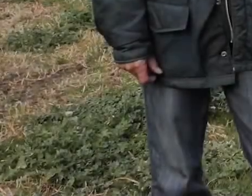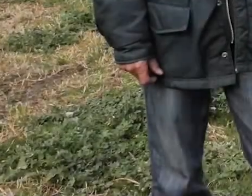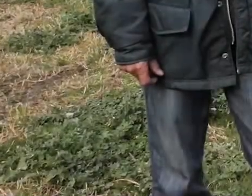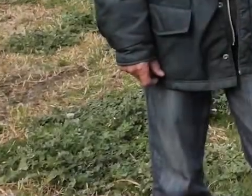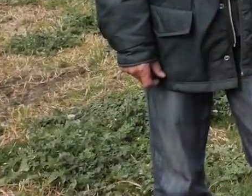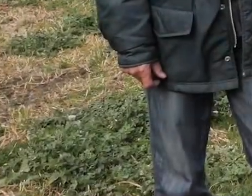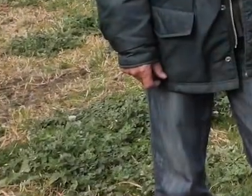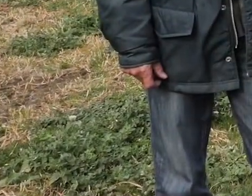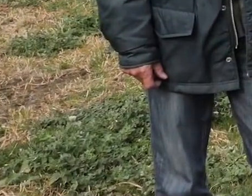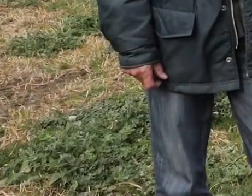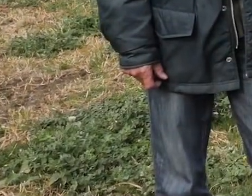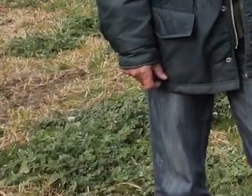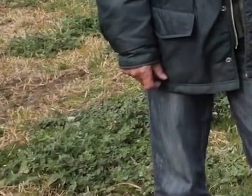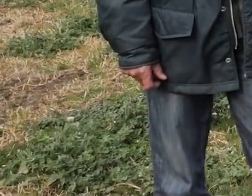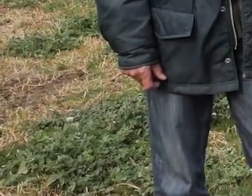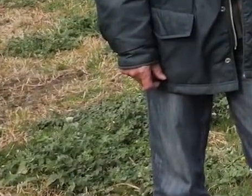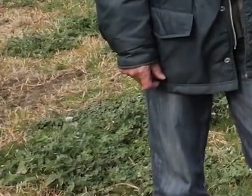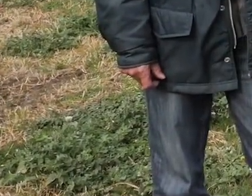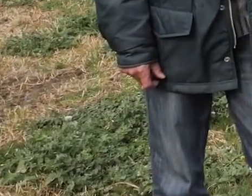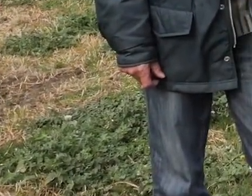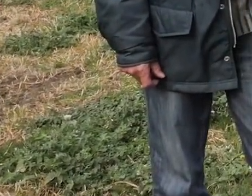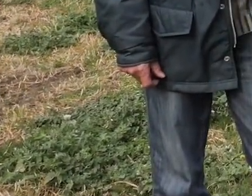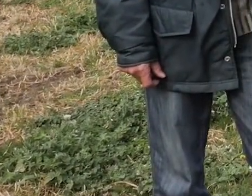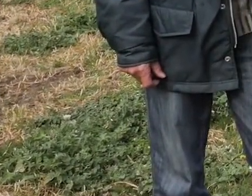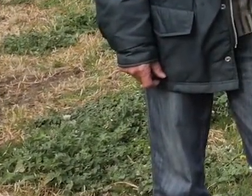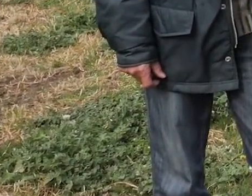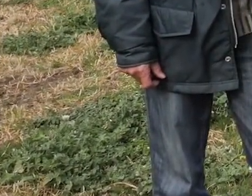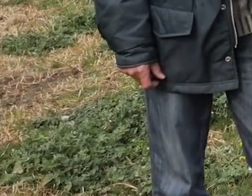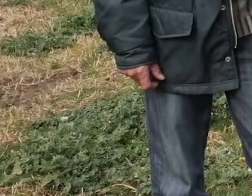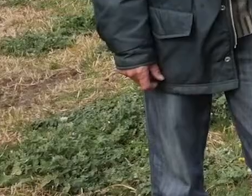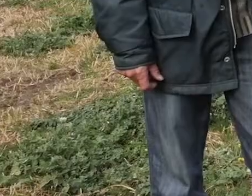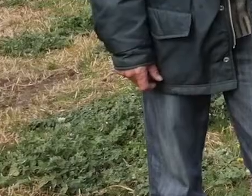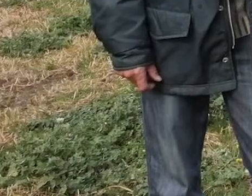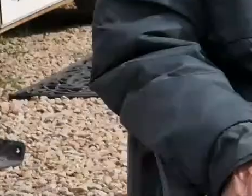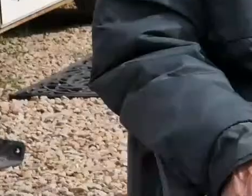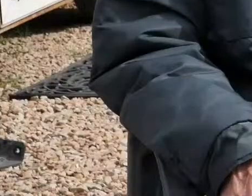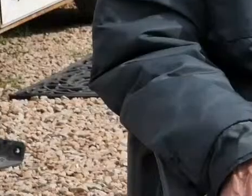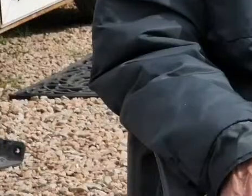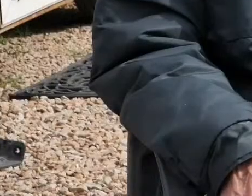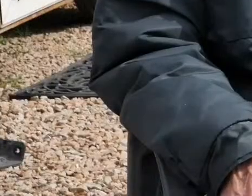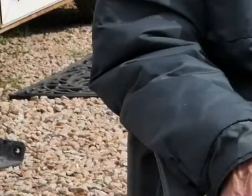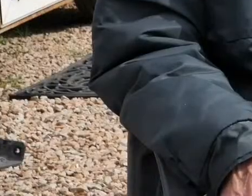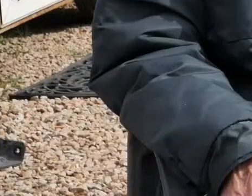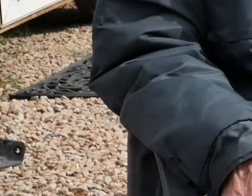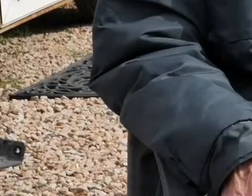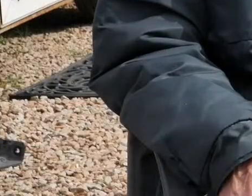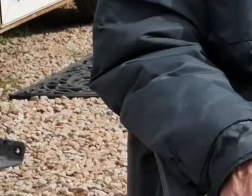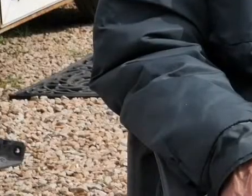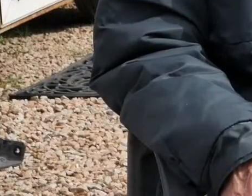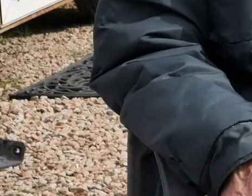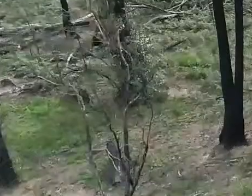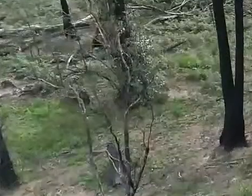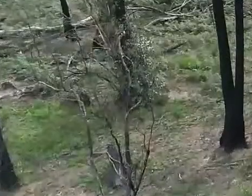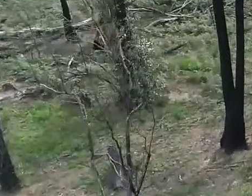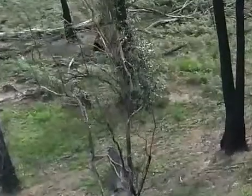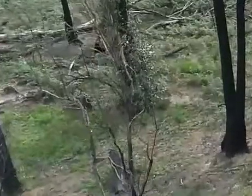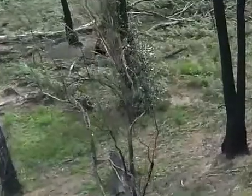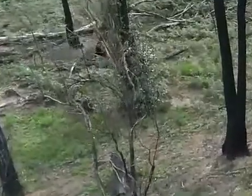My name's Mark Oakley and we're at Dirty Hollow Creek, Wisely, 20 kilometres east of Bairnsdale.